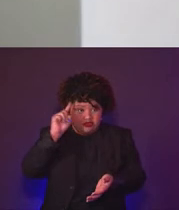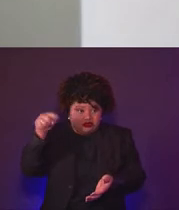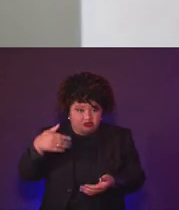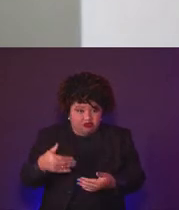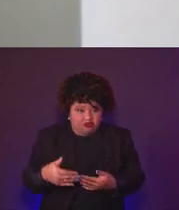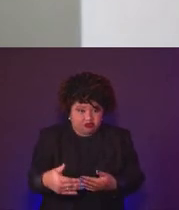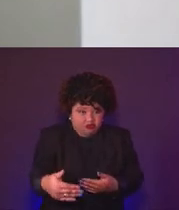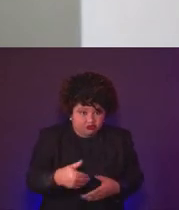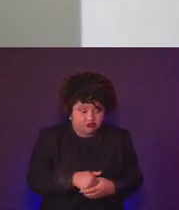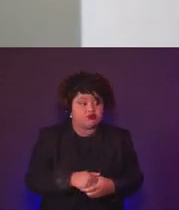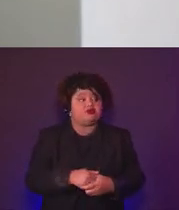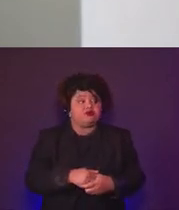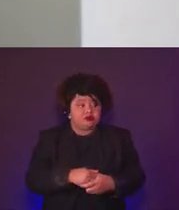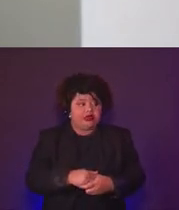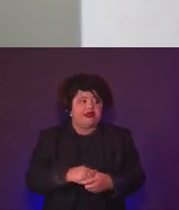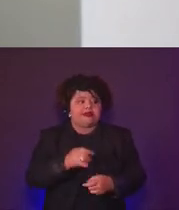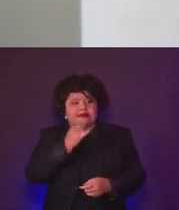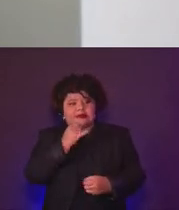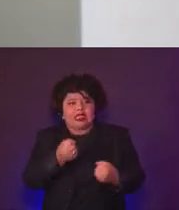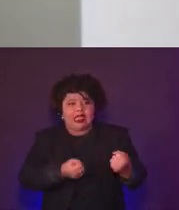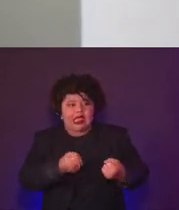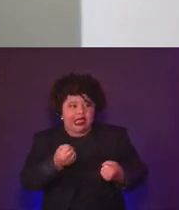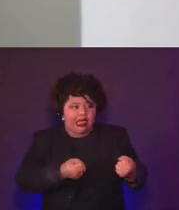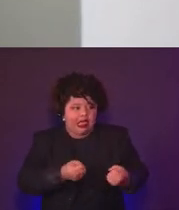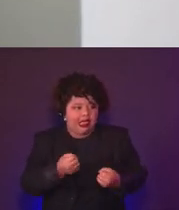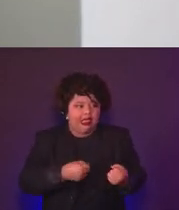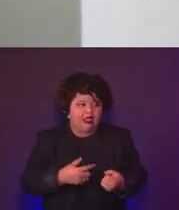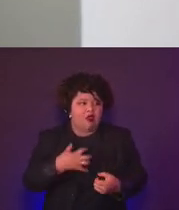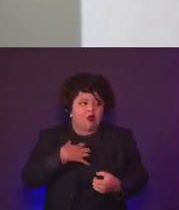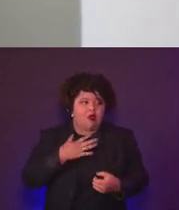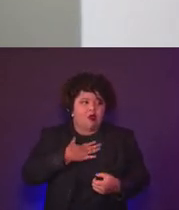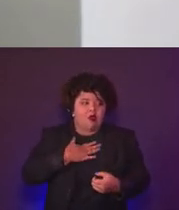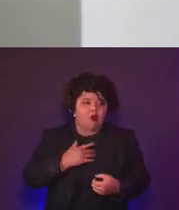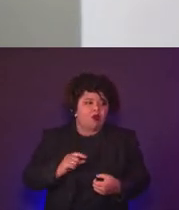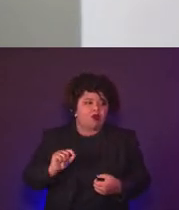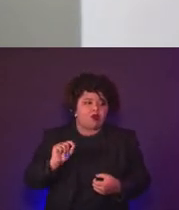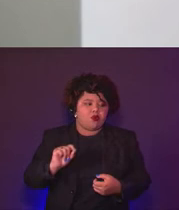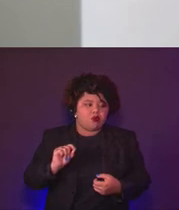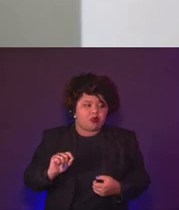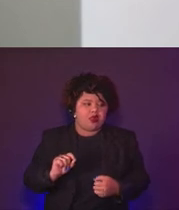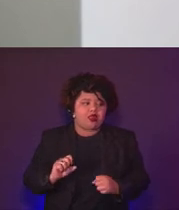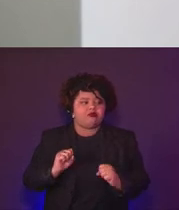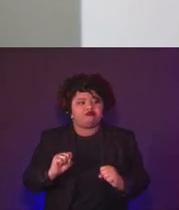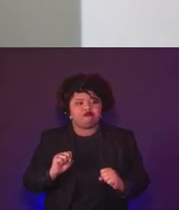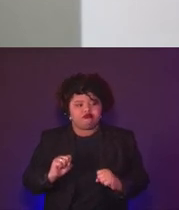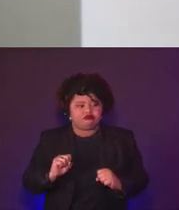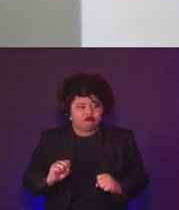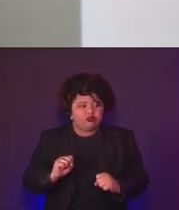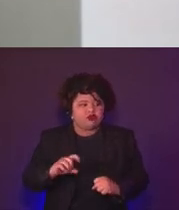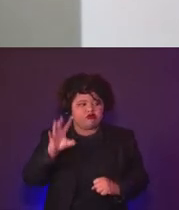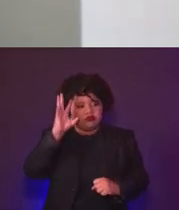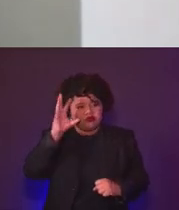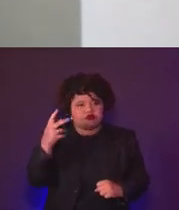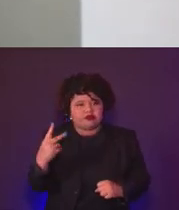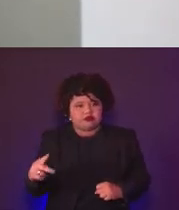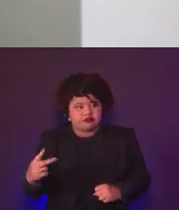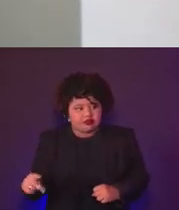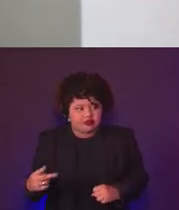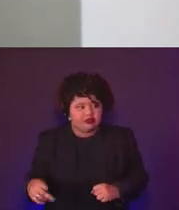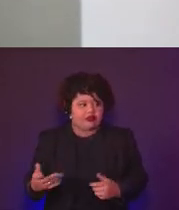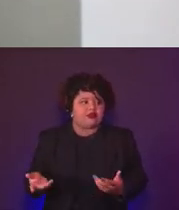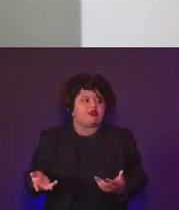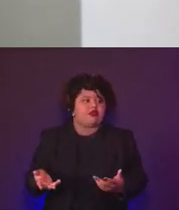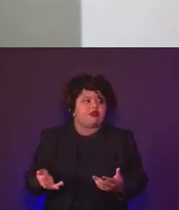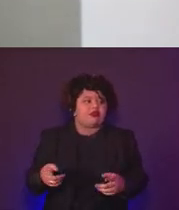NICAR and IRE were just forming. So I think I probably learned about it then. And I, to this day, there's